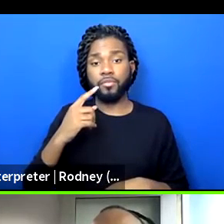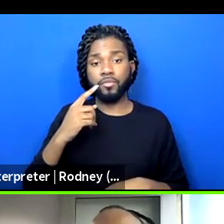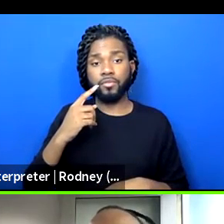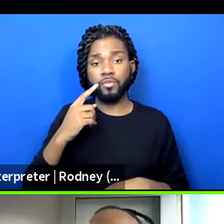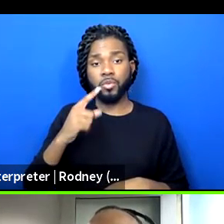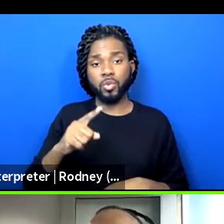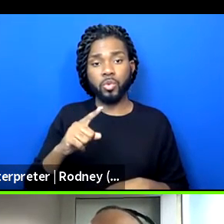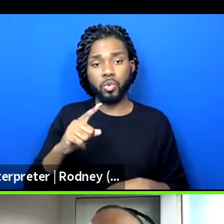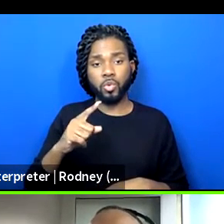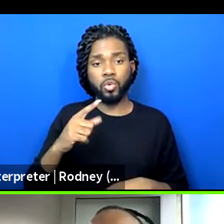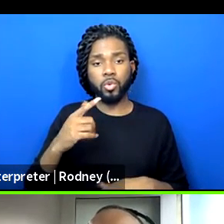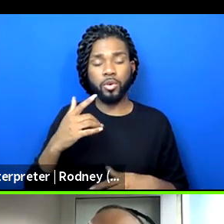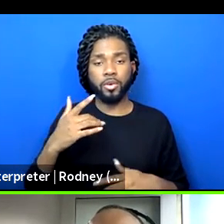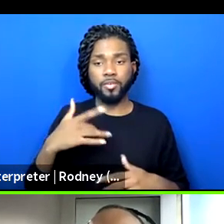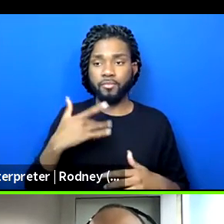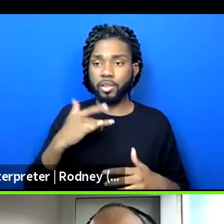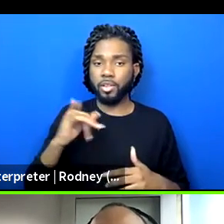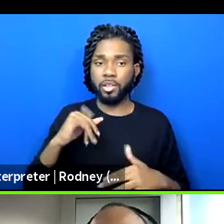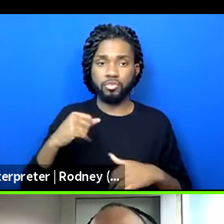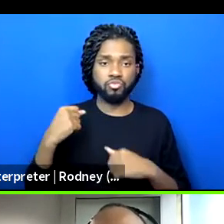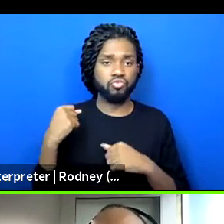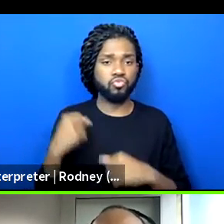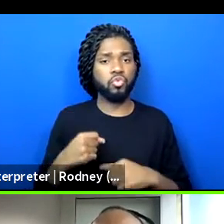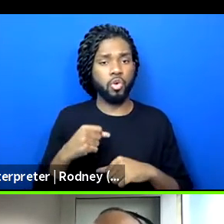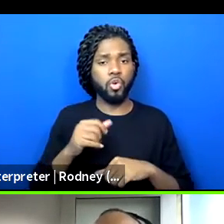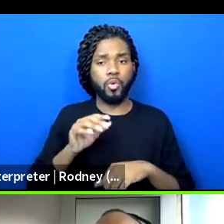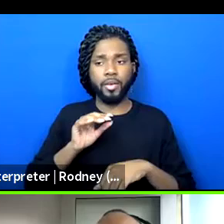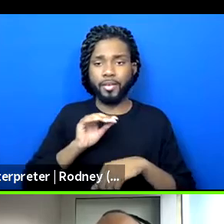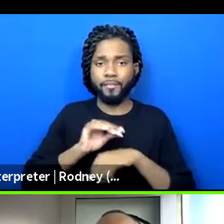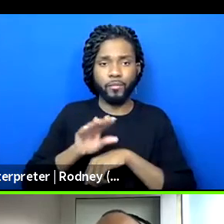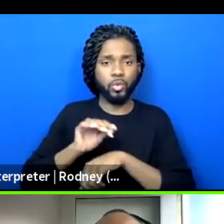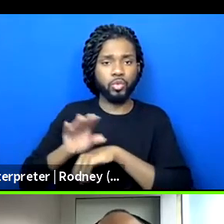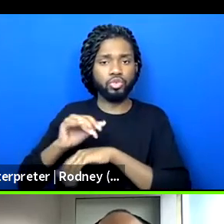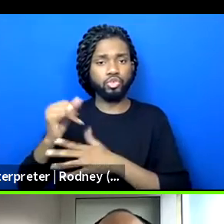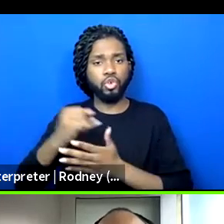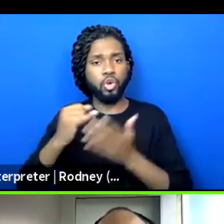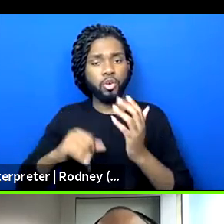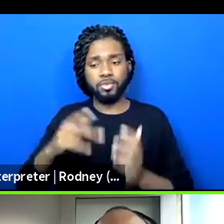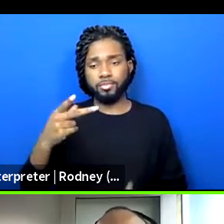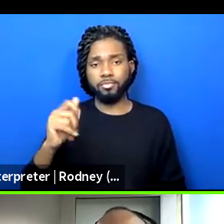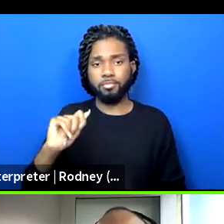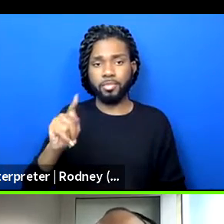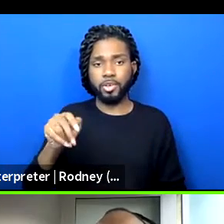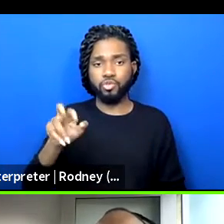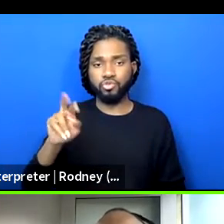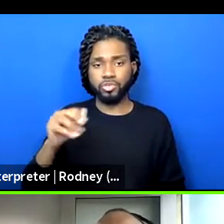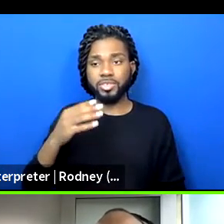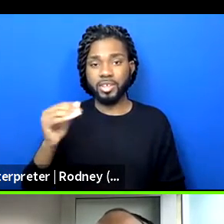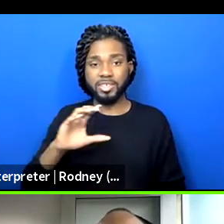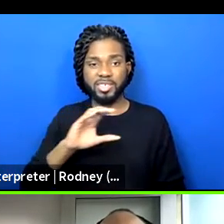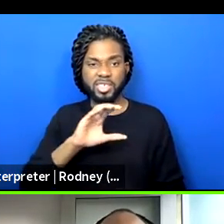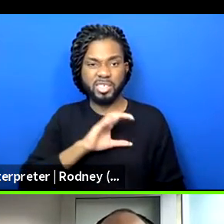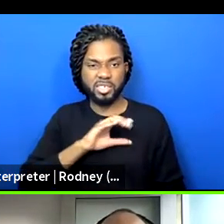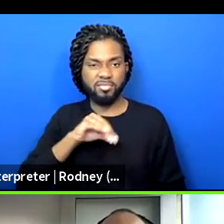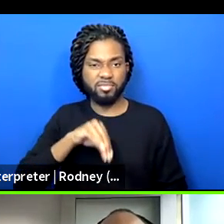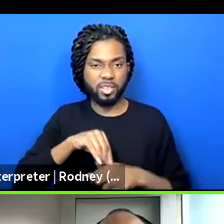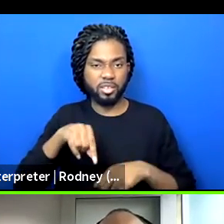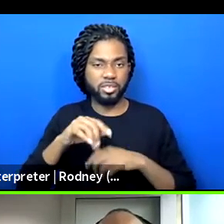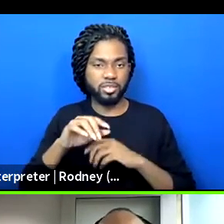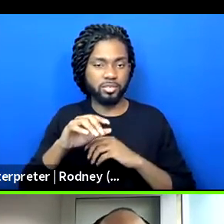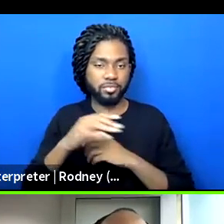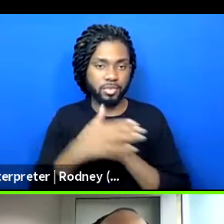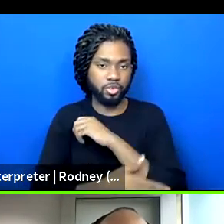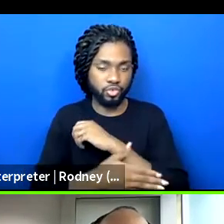and influential art patrons and citizens in this country. And one of the things